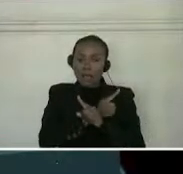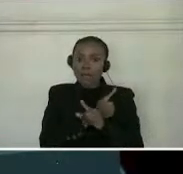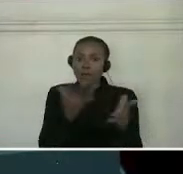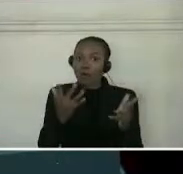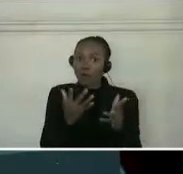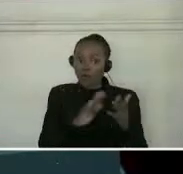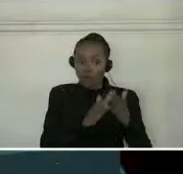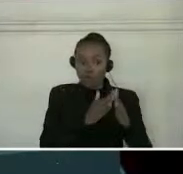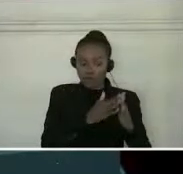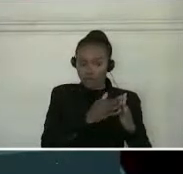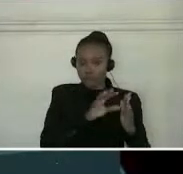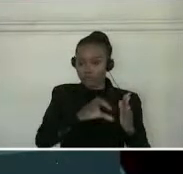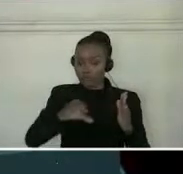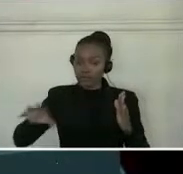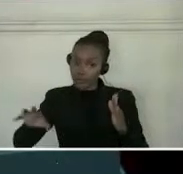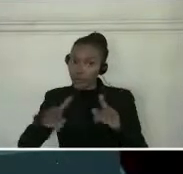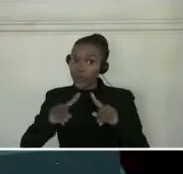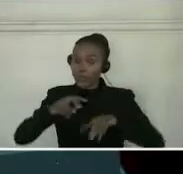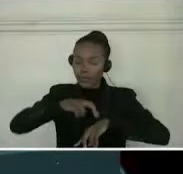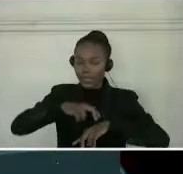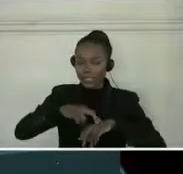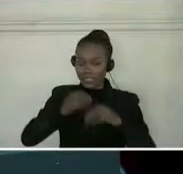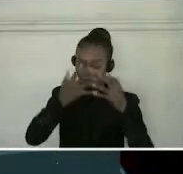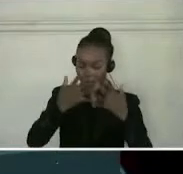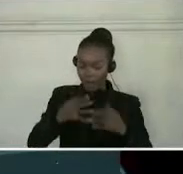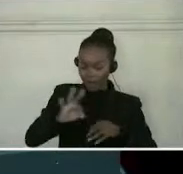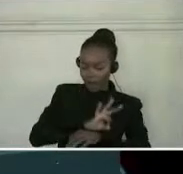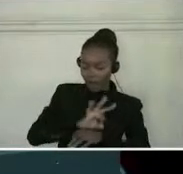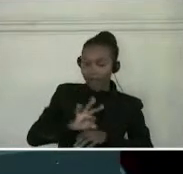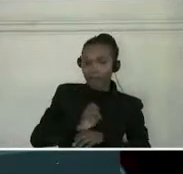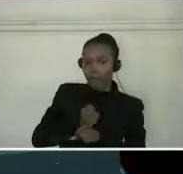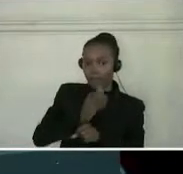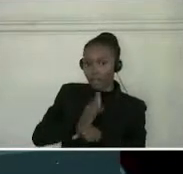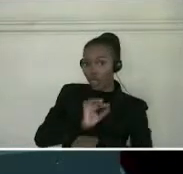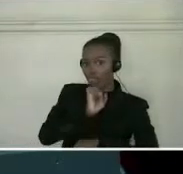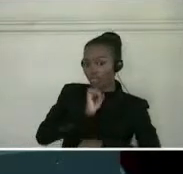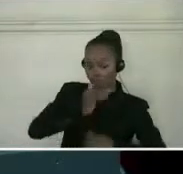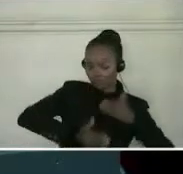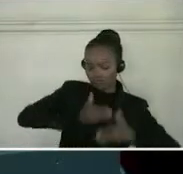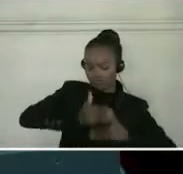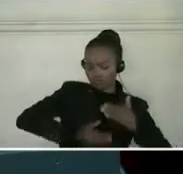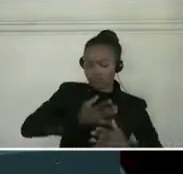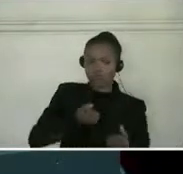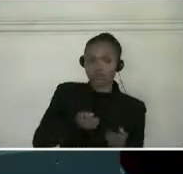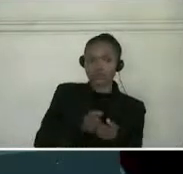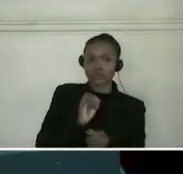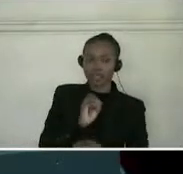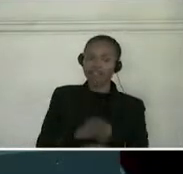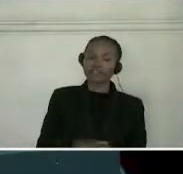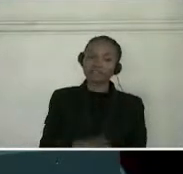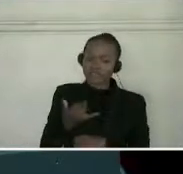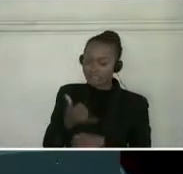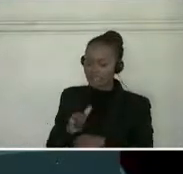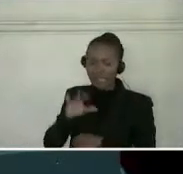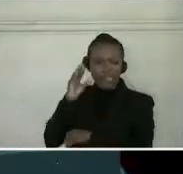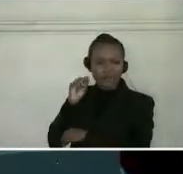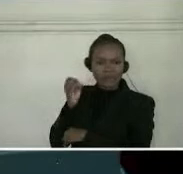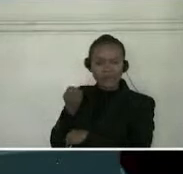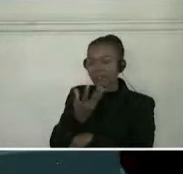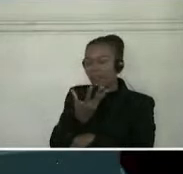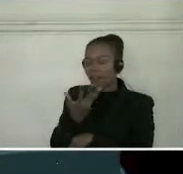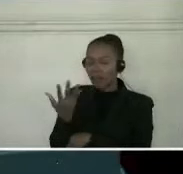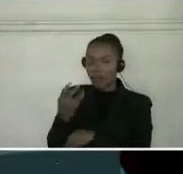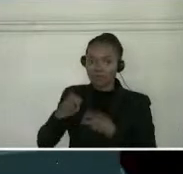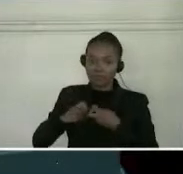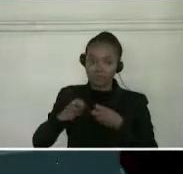requisite budget to resuscitate their operation we are still experiencing a high level of drowning in